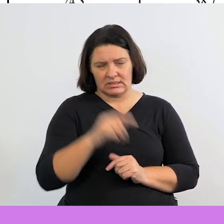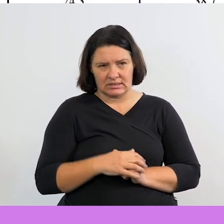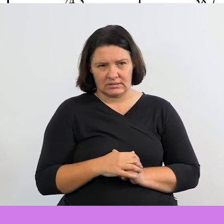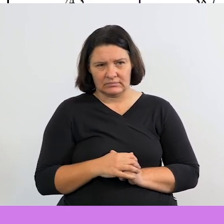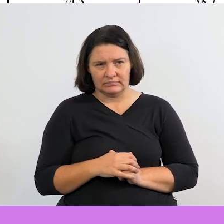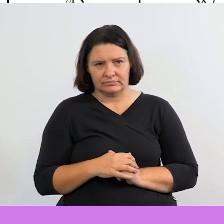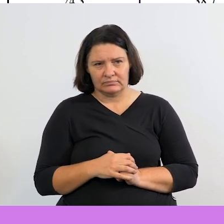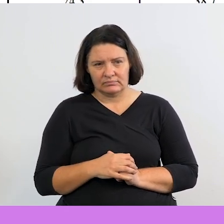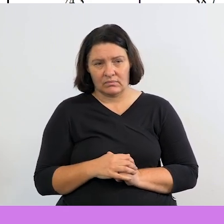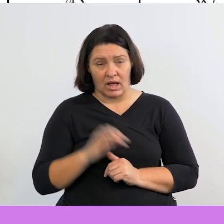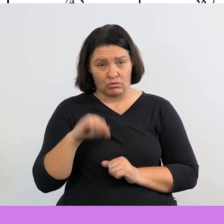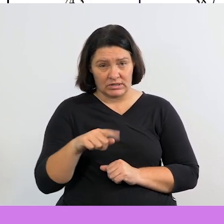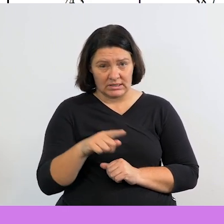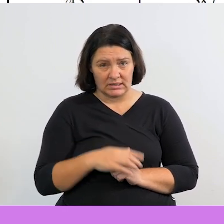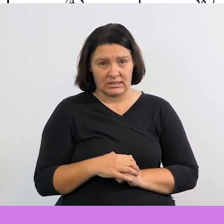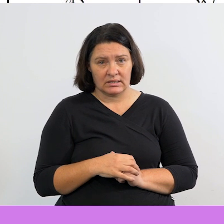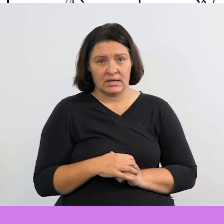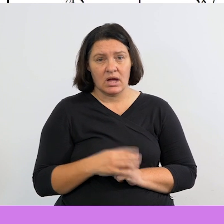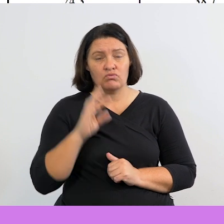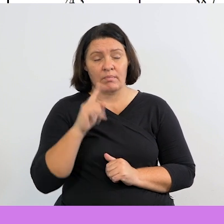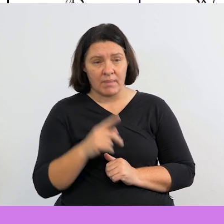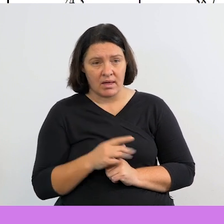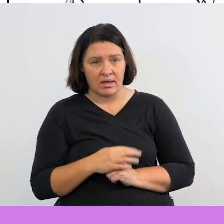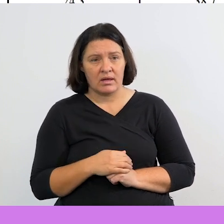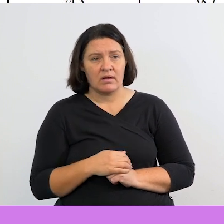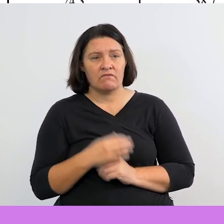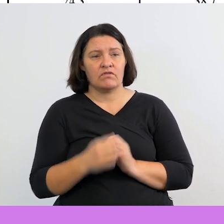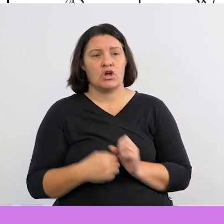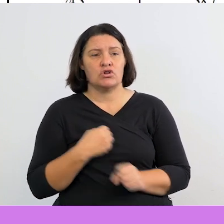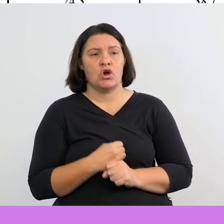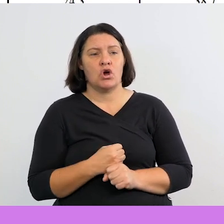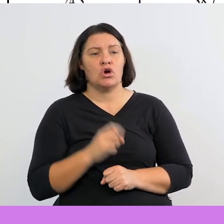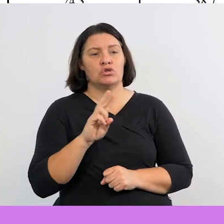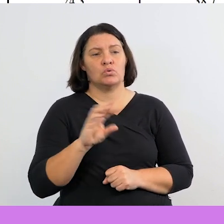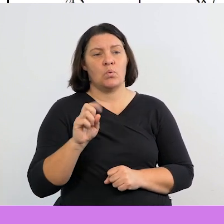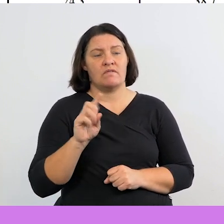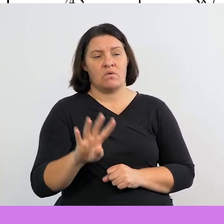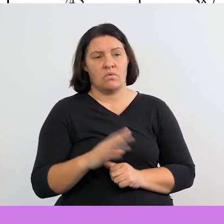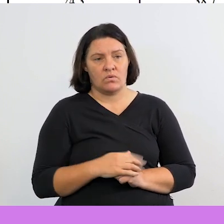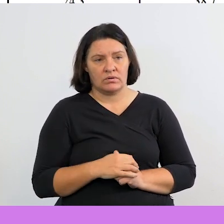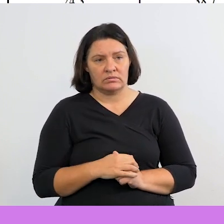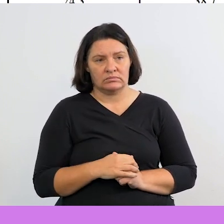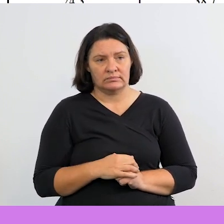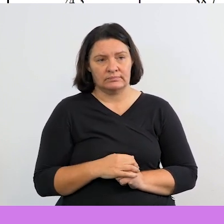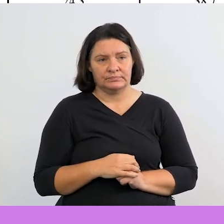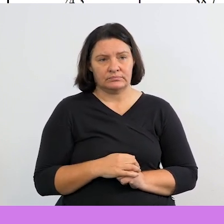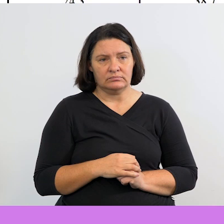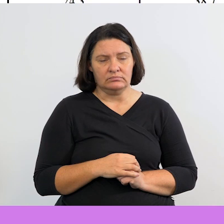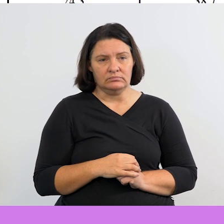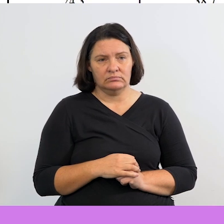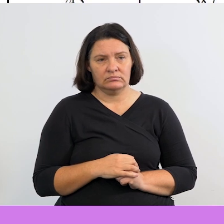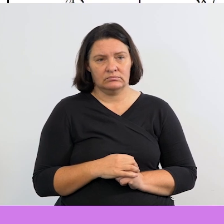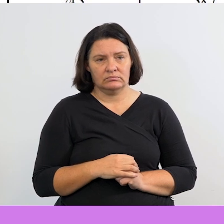29,3 will be there, more or less in the middle. We agree. And remember now, it is for the year 2014. So